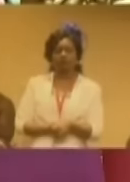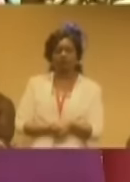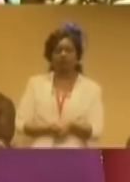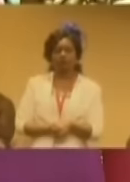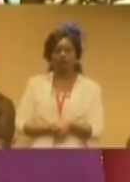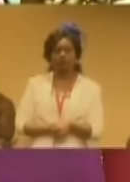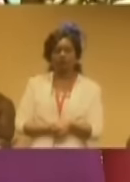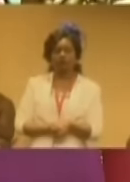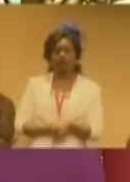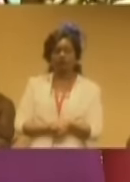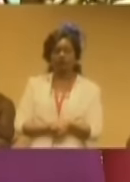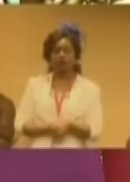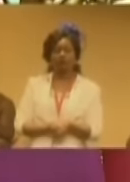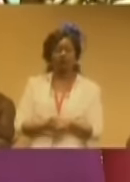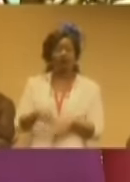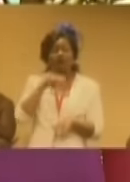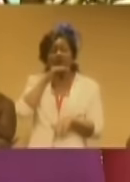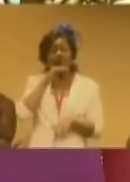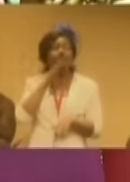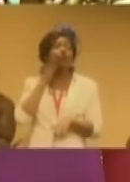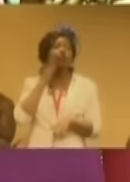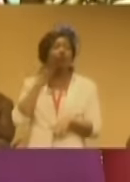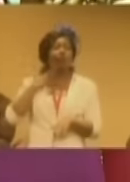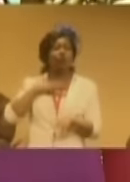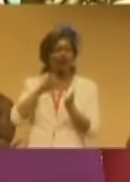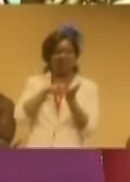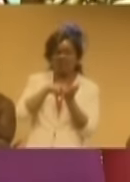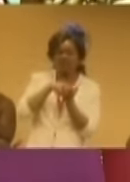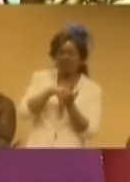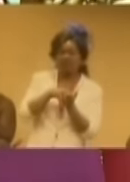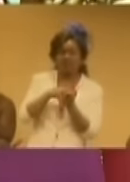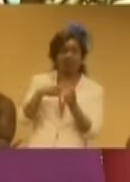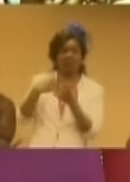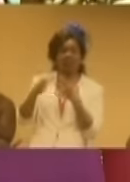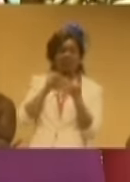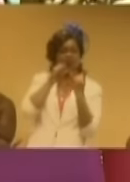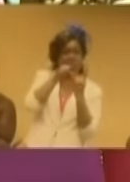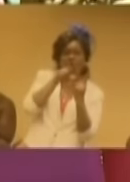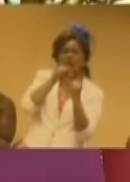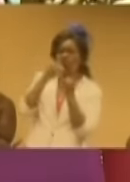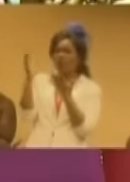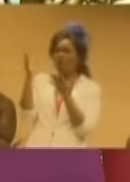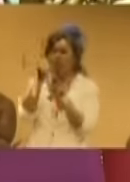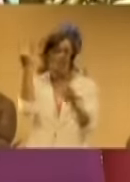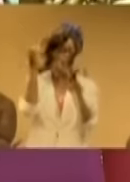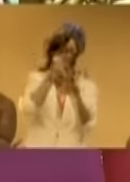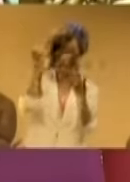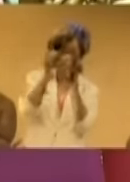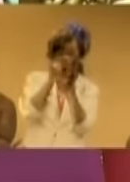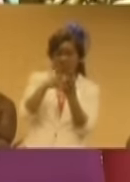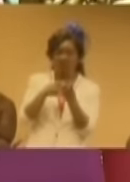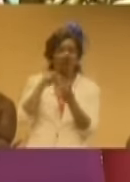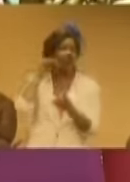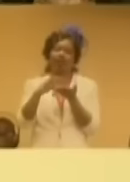in education and will further support the free primary education program and is open to citizens, companies and friends